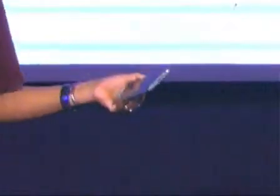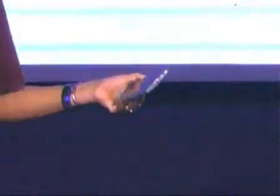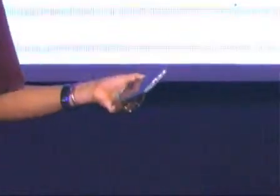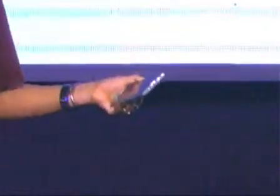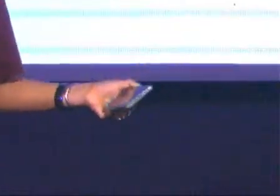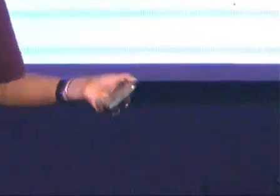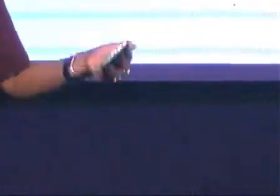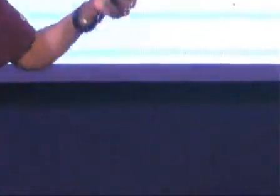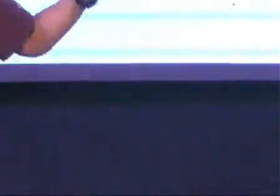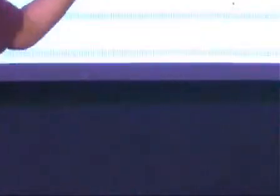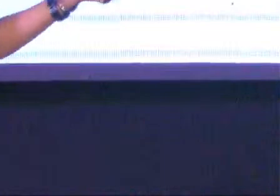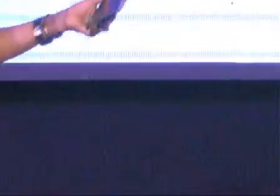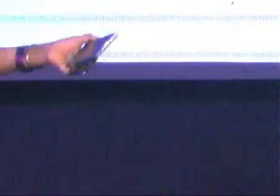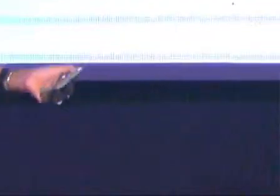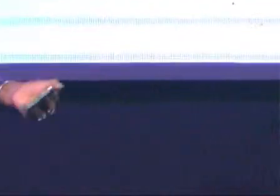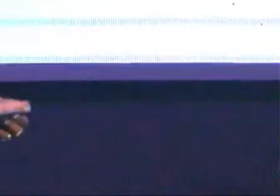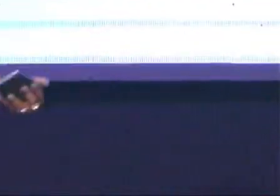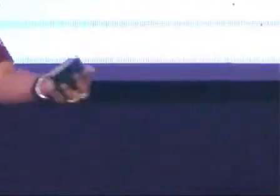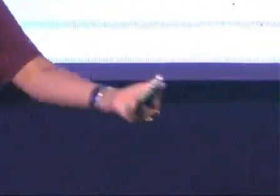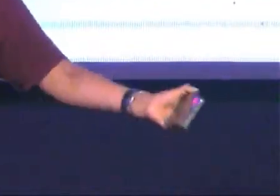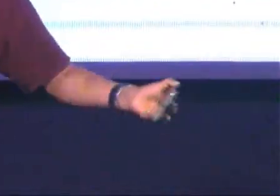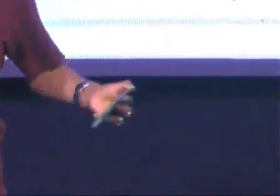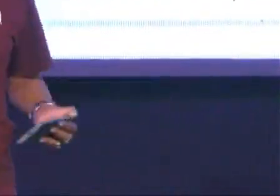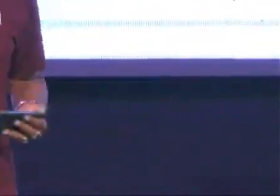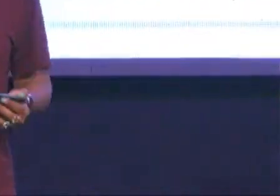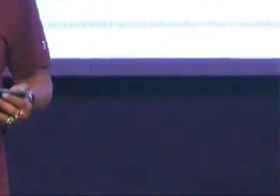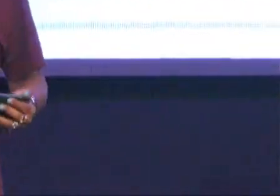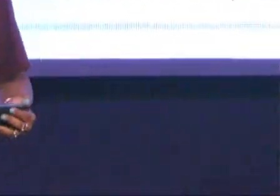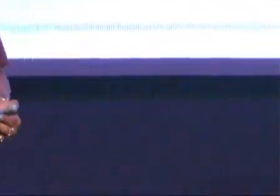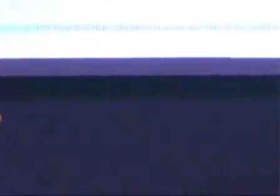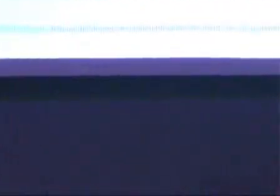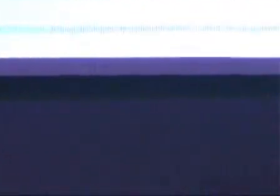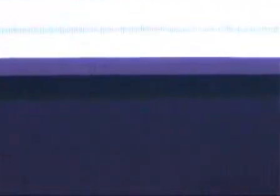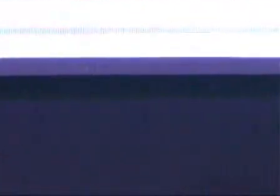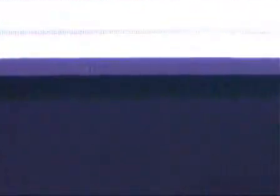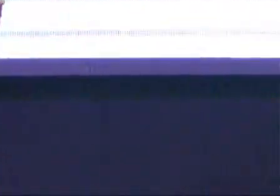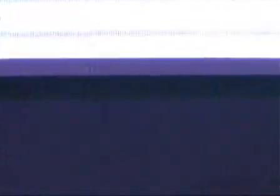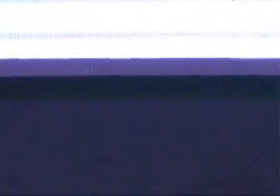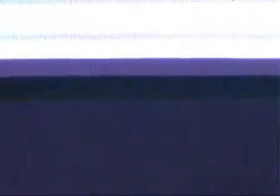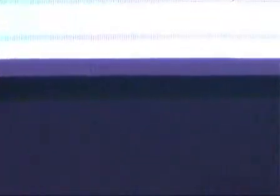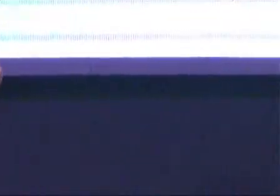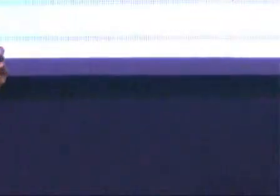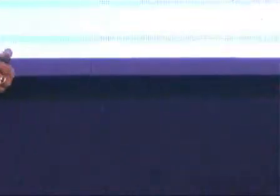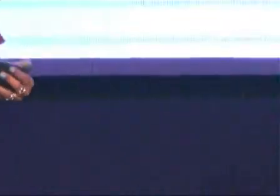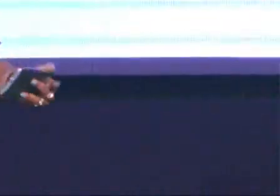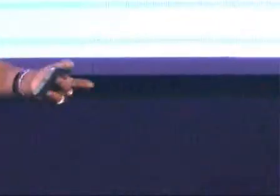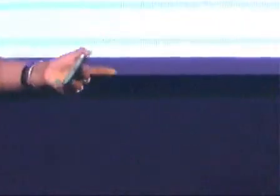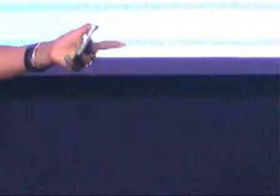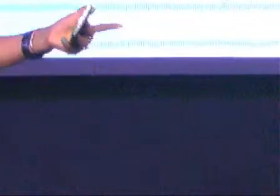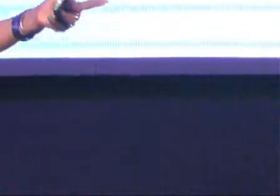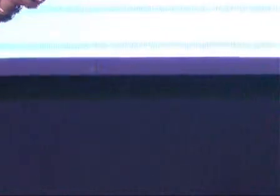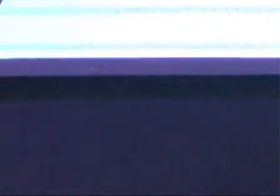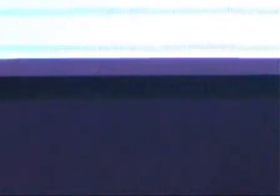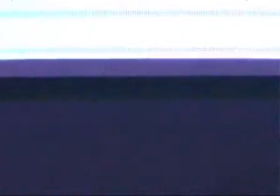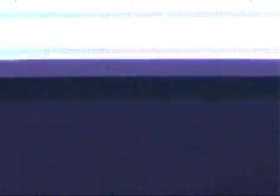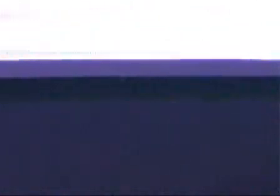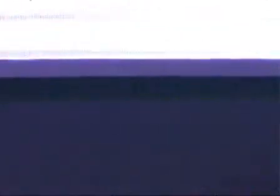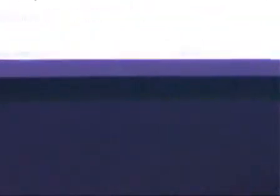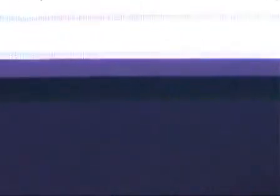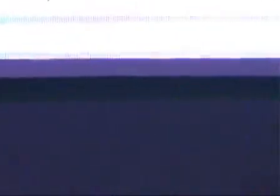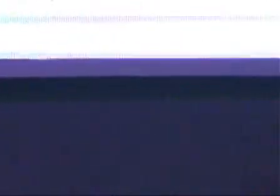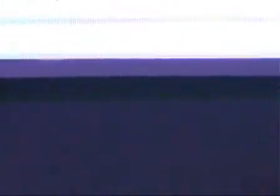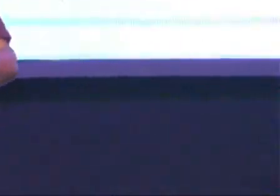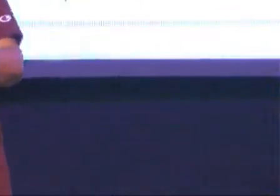food. You eat till you go to the ground. So now, when you combine